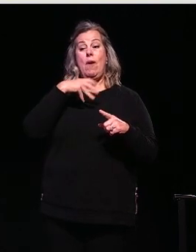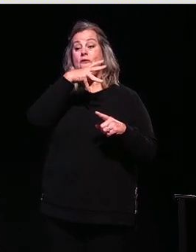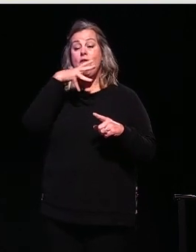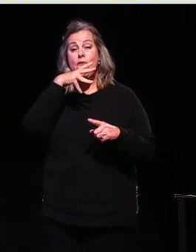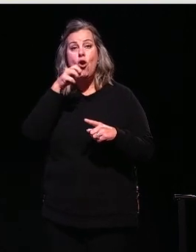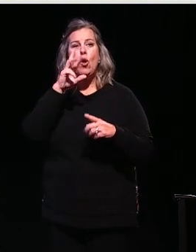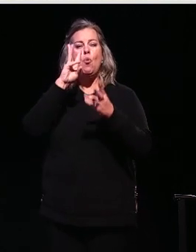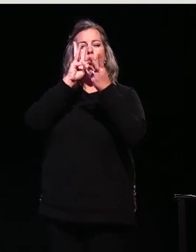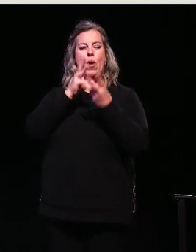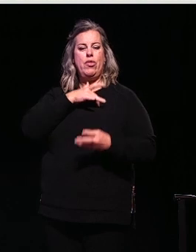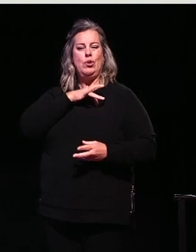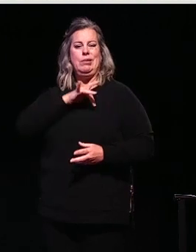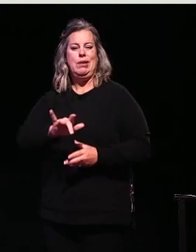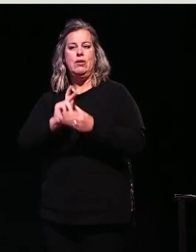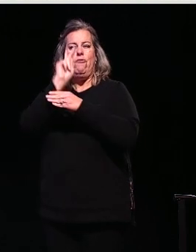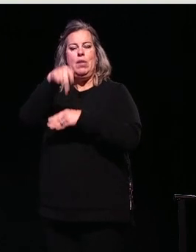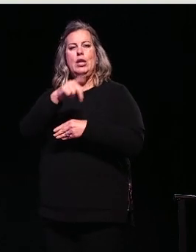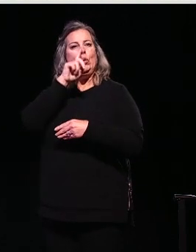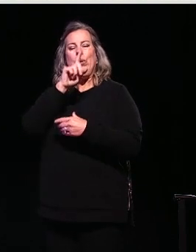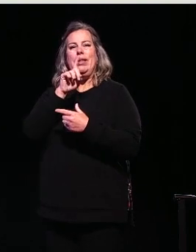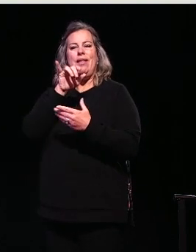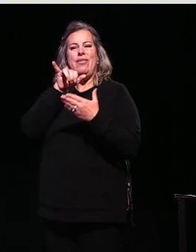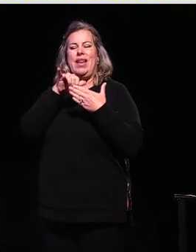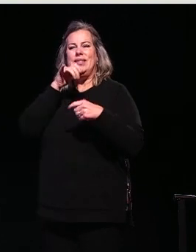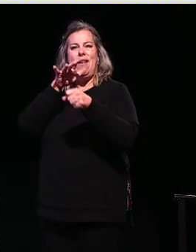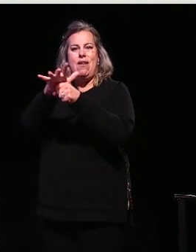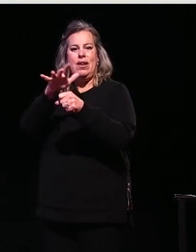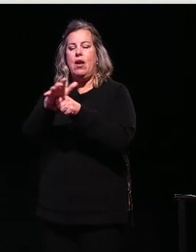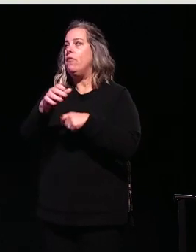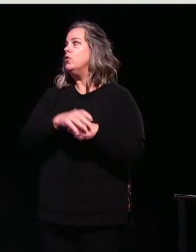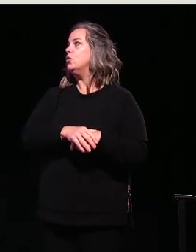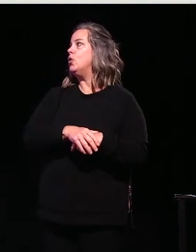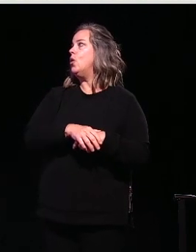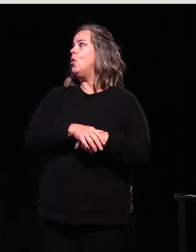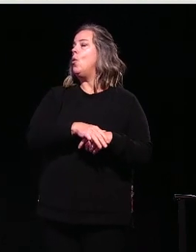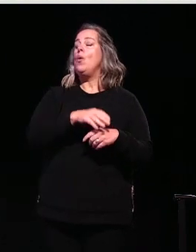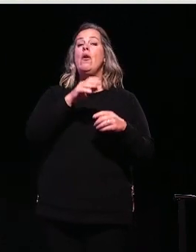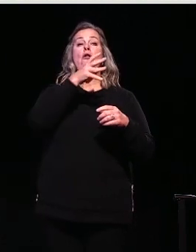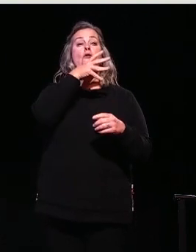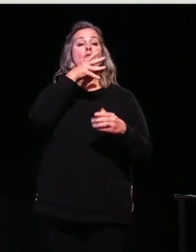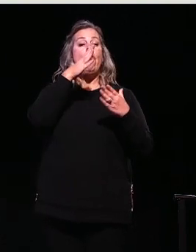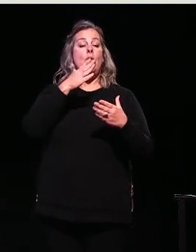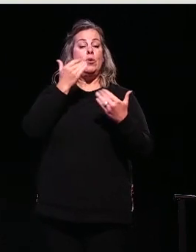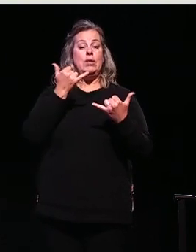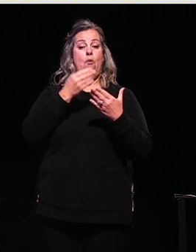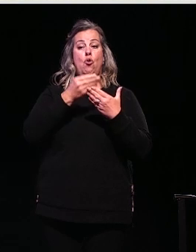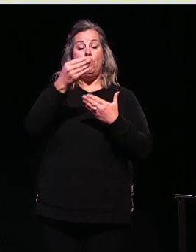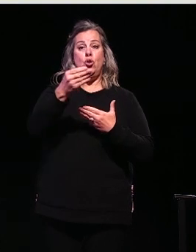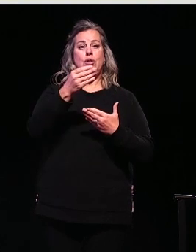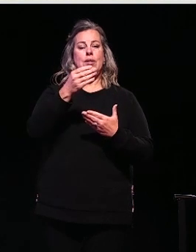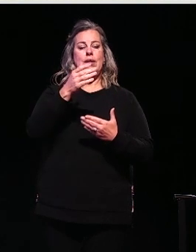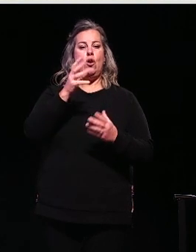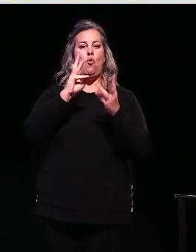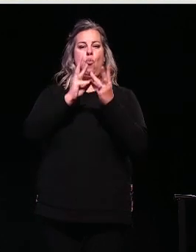crop. Meanwhile, to deal with this, farmers are purchasing their own privately owned weather stations and installing them in their field. These weather stations